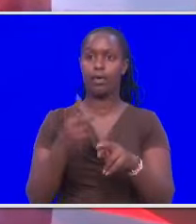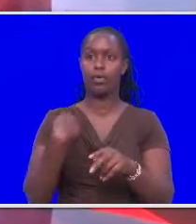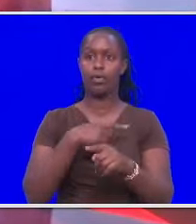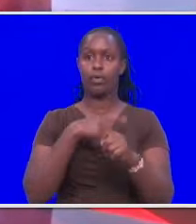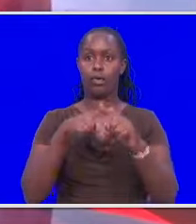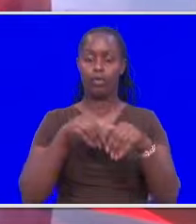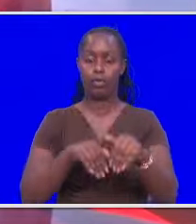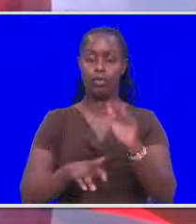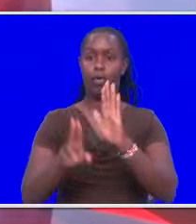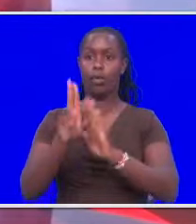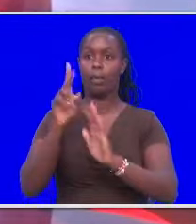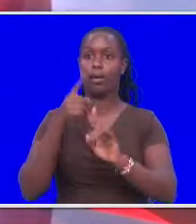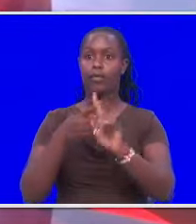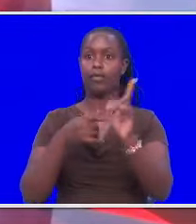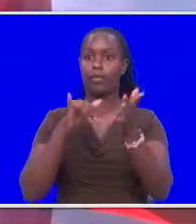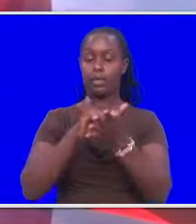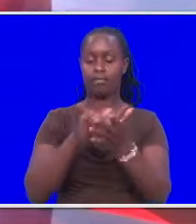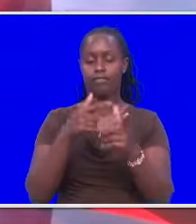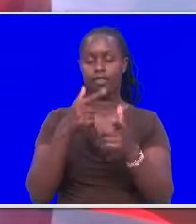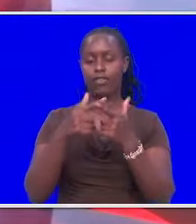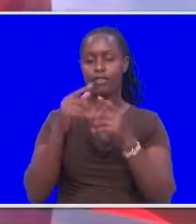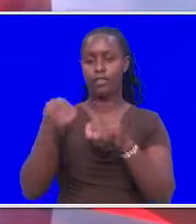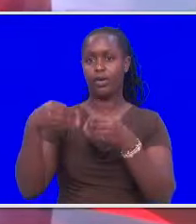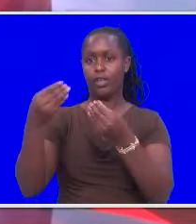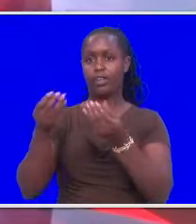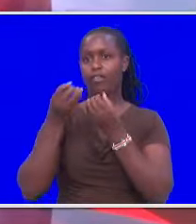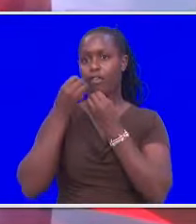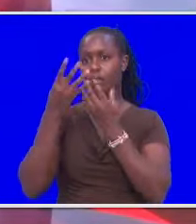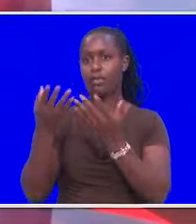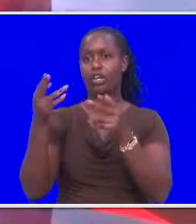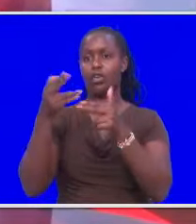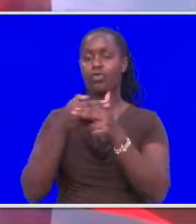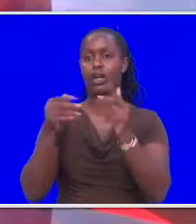from Naivasha and giving you updates as soon as they occur. Let's cross over to matters.